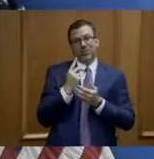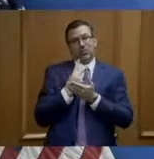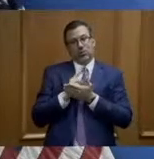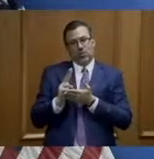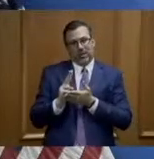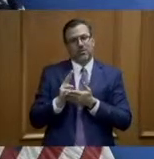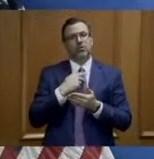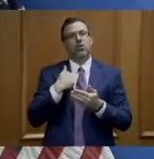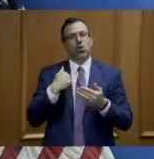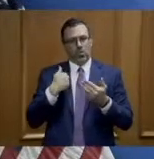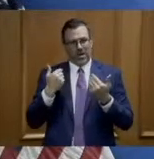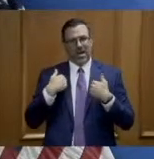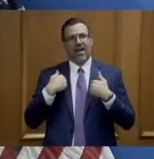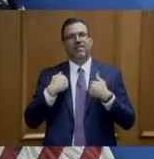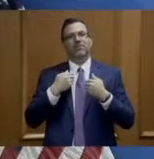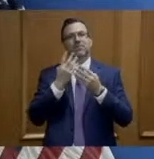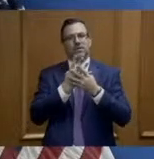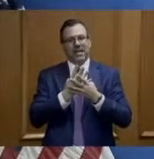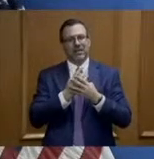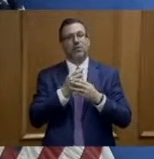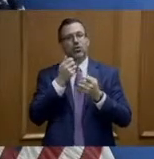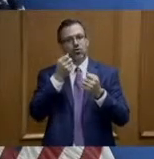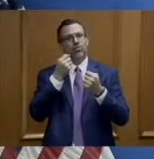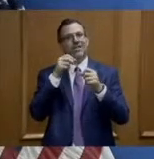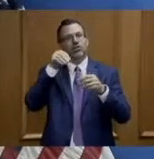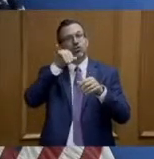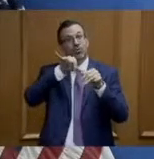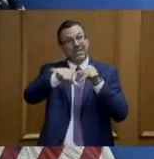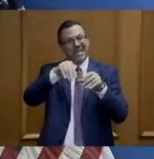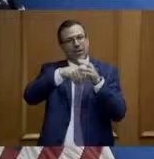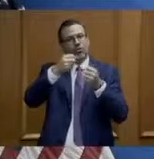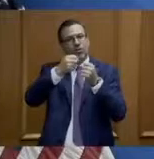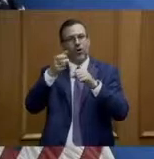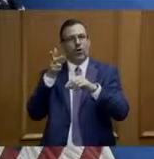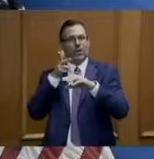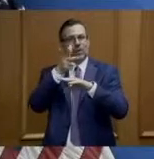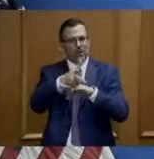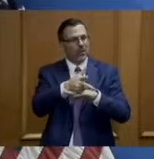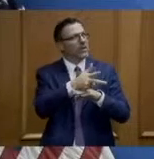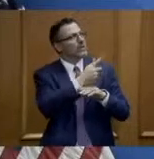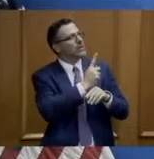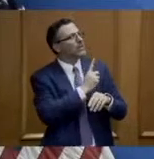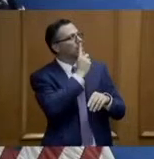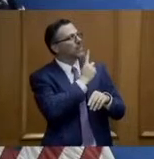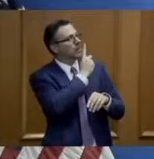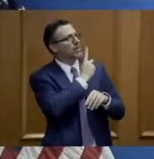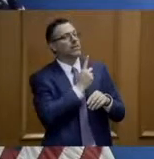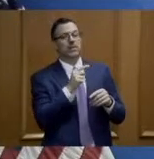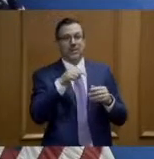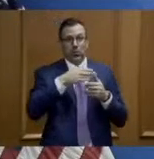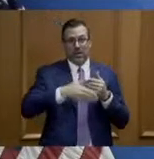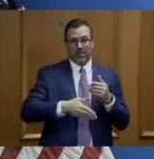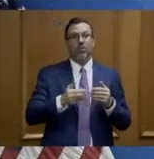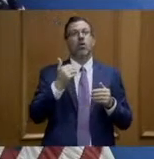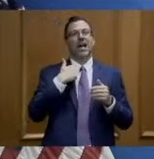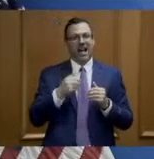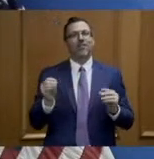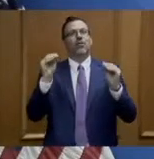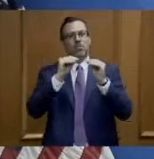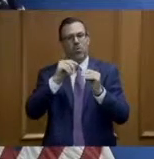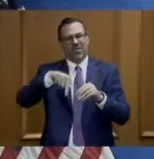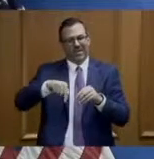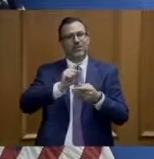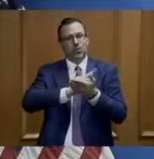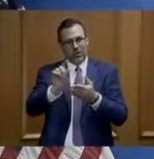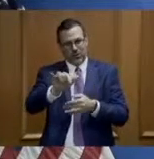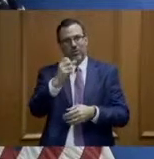testing sites all across the state. These sites will continue this weekend. You can find the locations of those on our